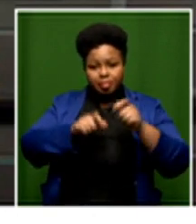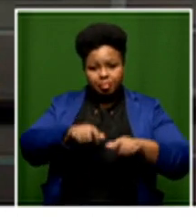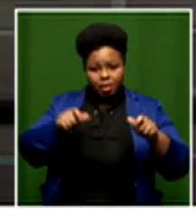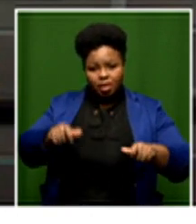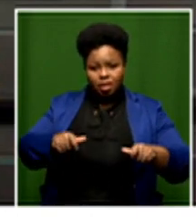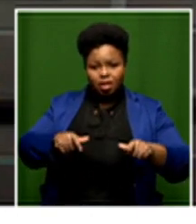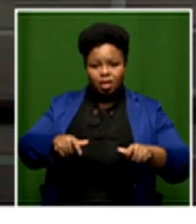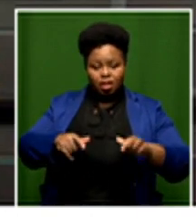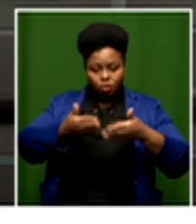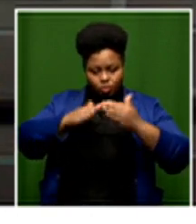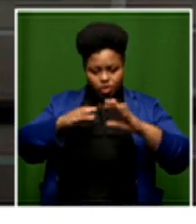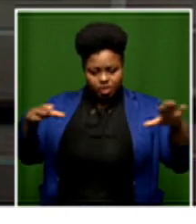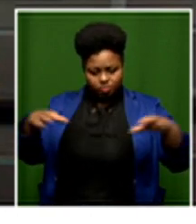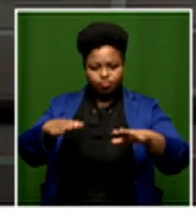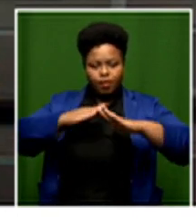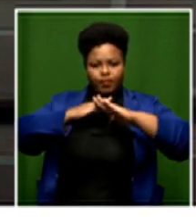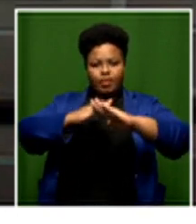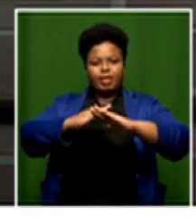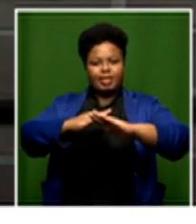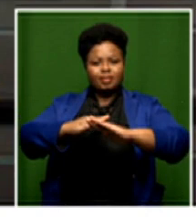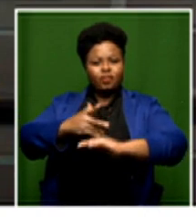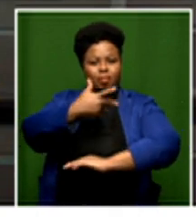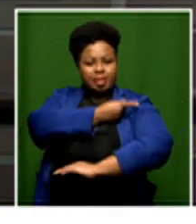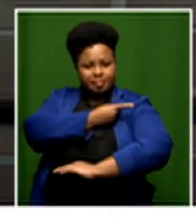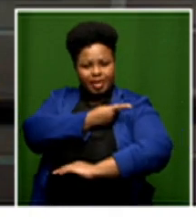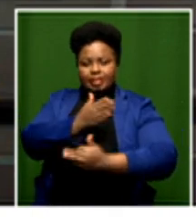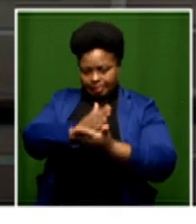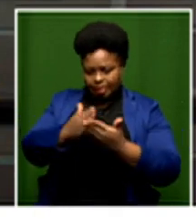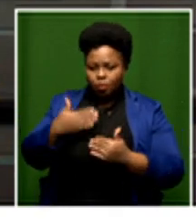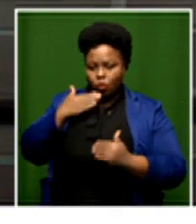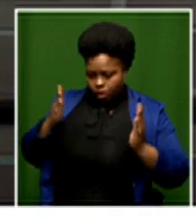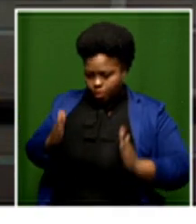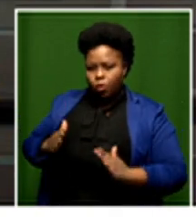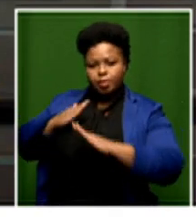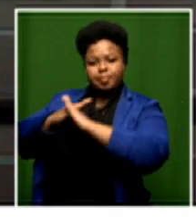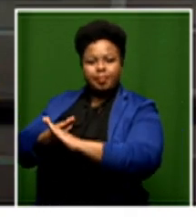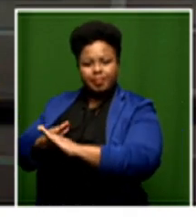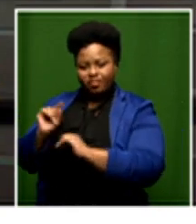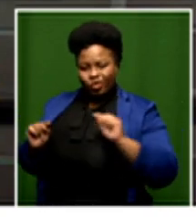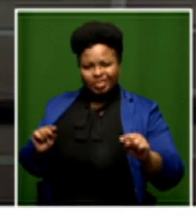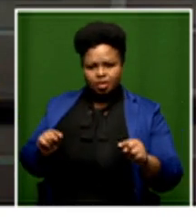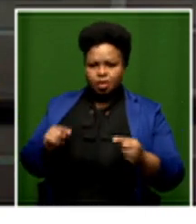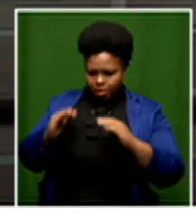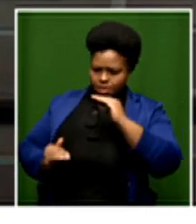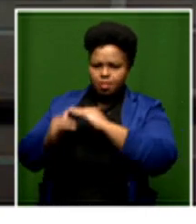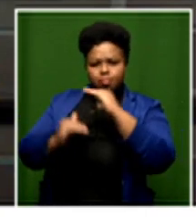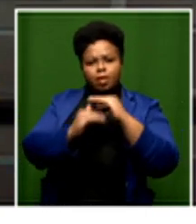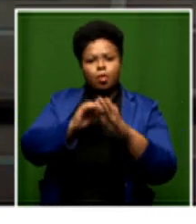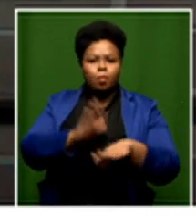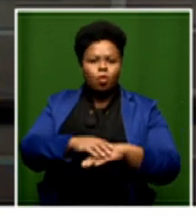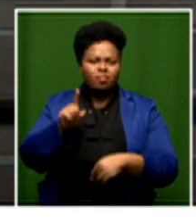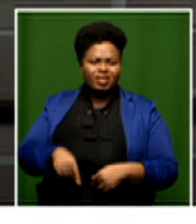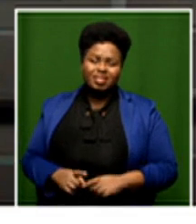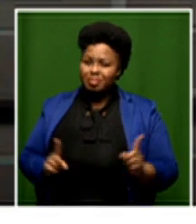from vaccine and the number of people who have immunity from natural infection. And until we get to much, much higher levels than we would